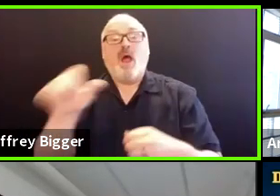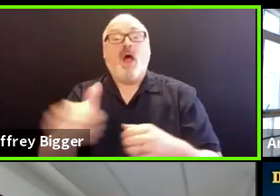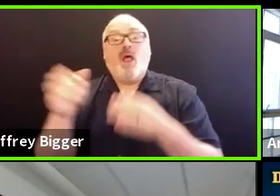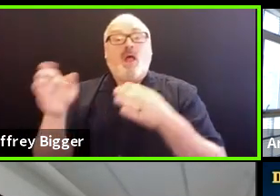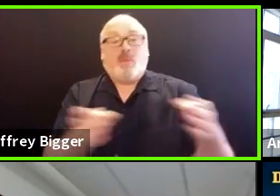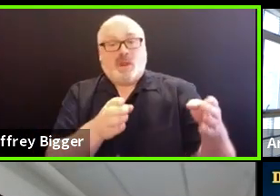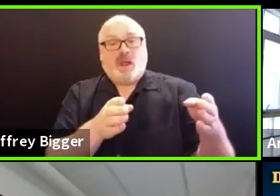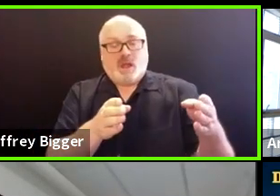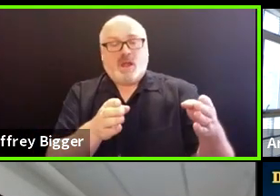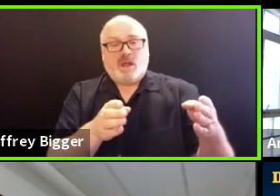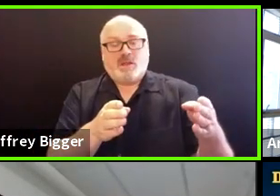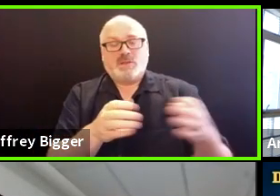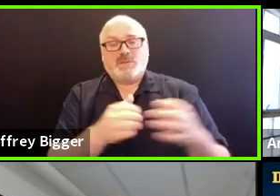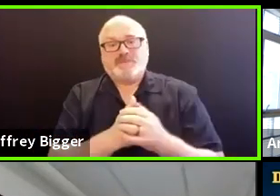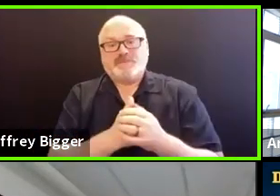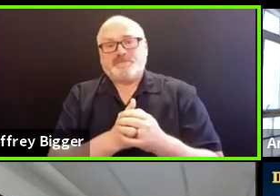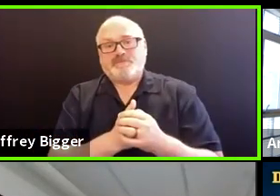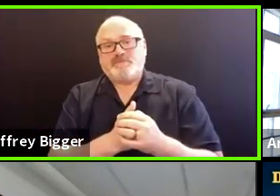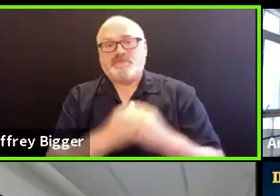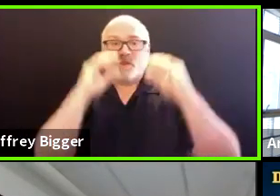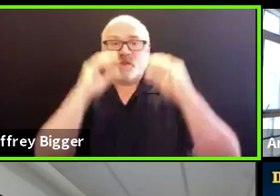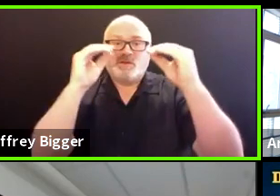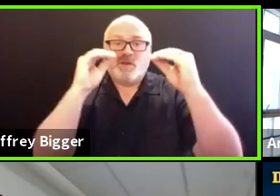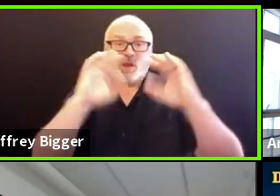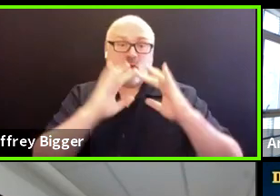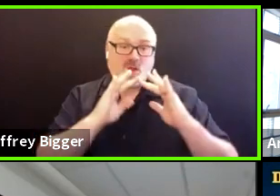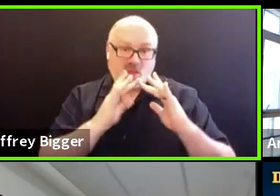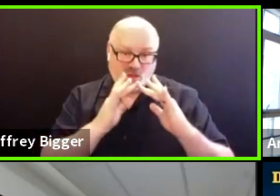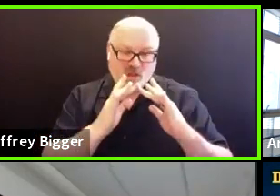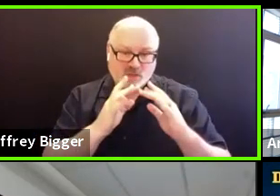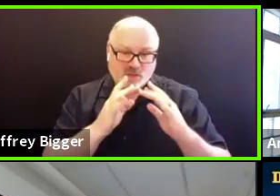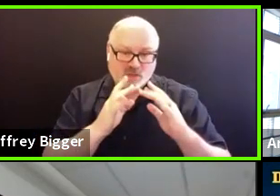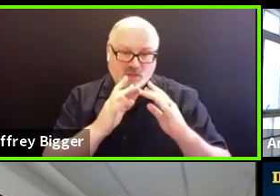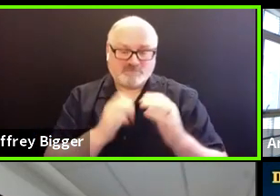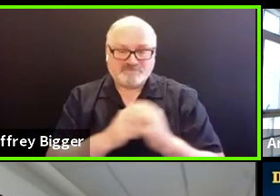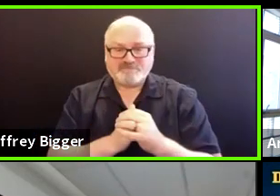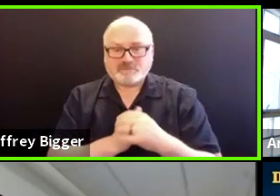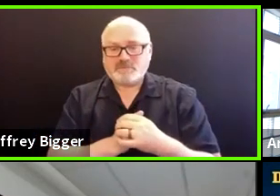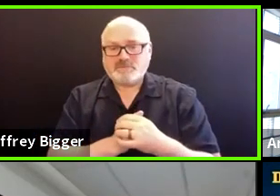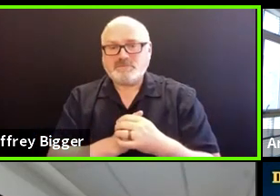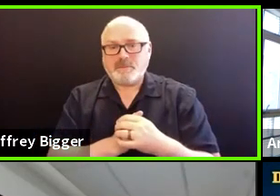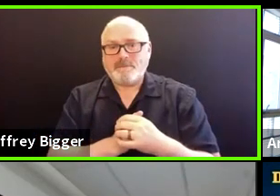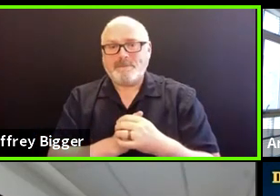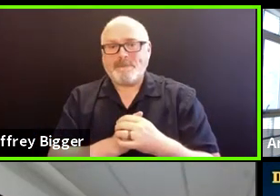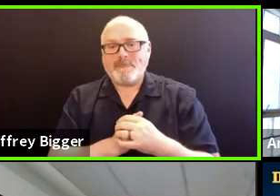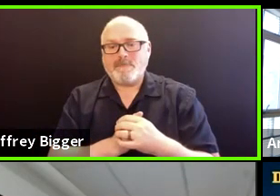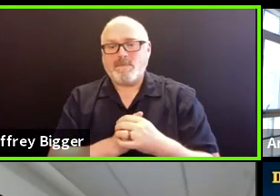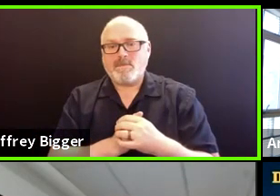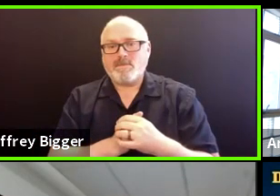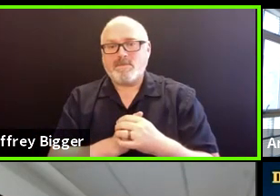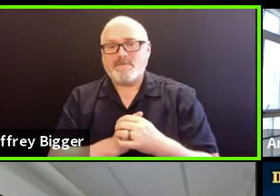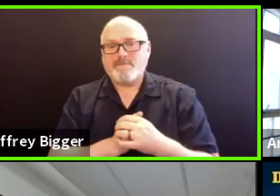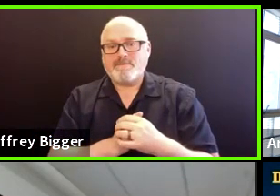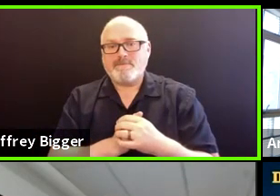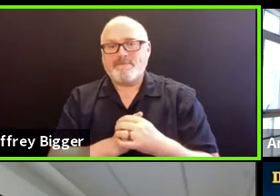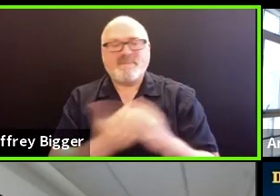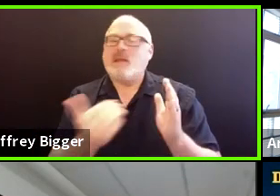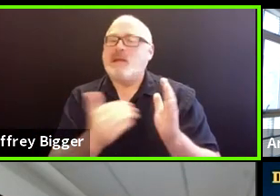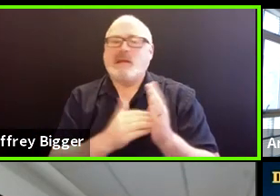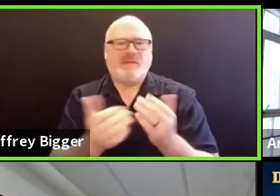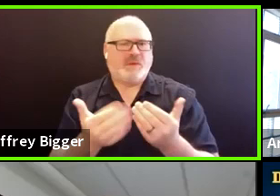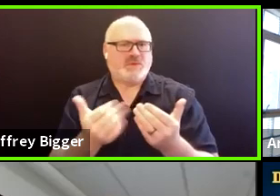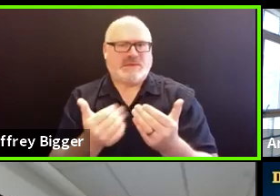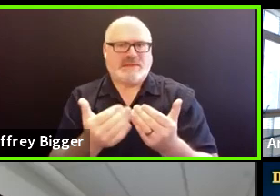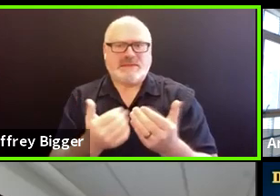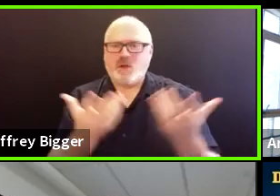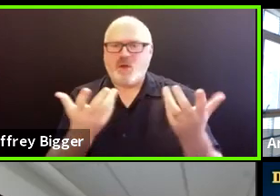are taught in an online environment. Again, those are easy because that's the way they were scheduled. Then there's a